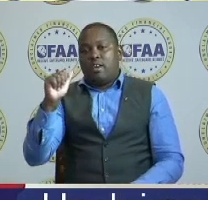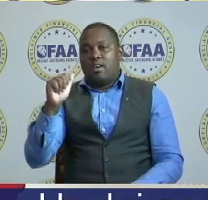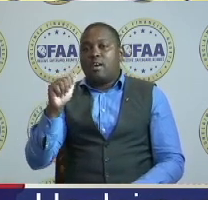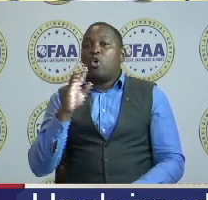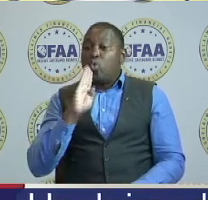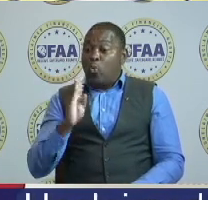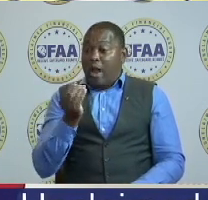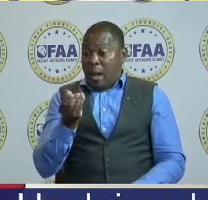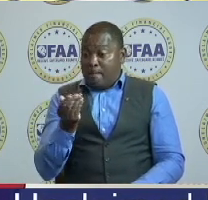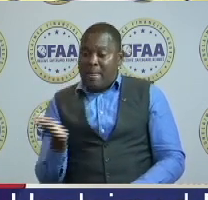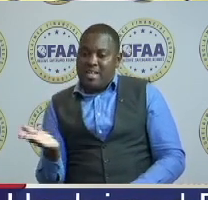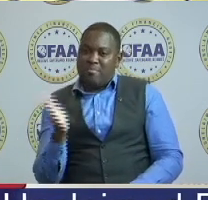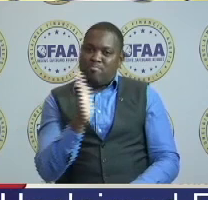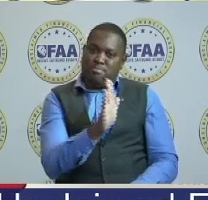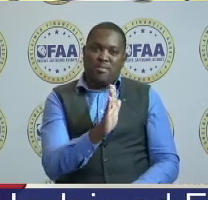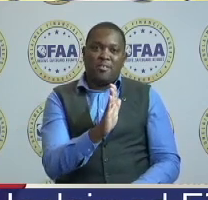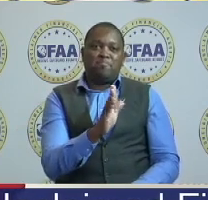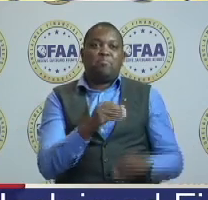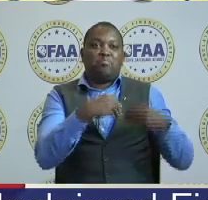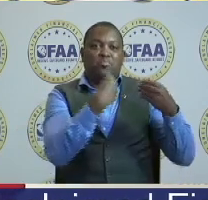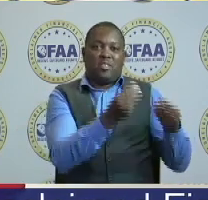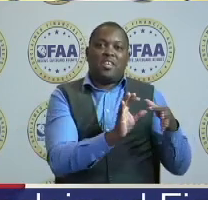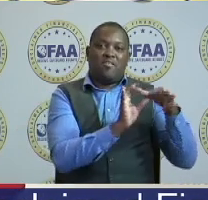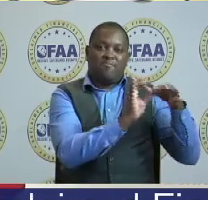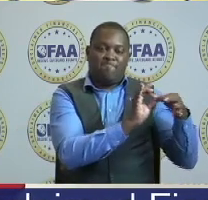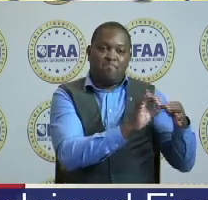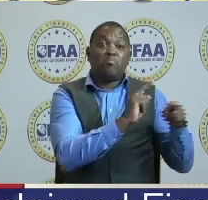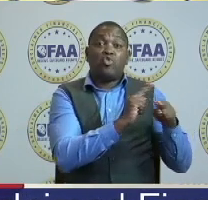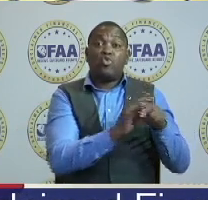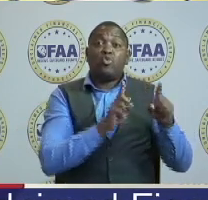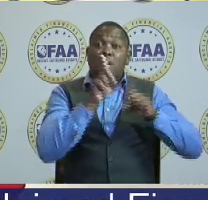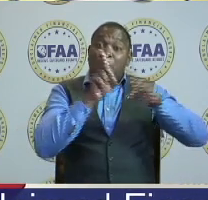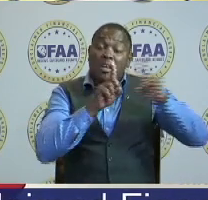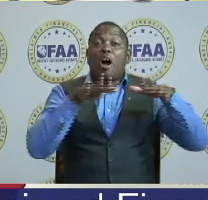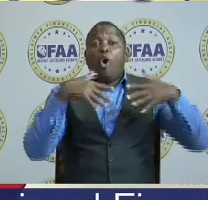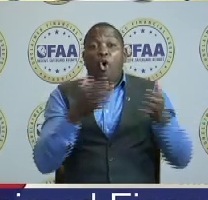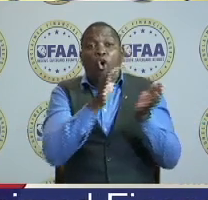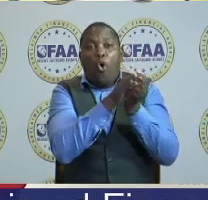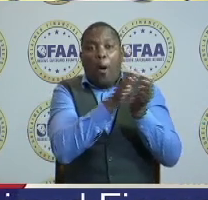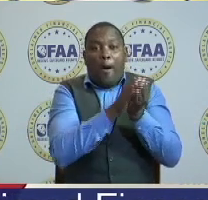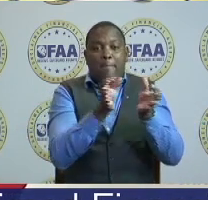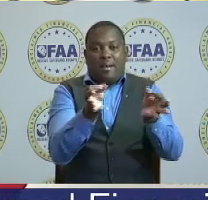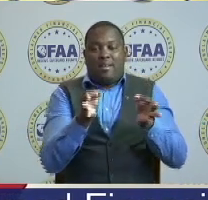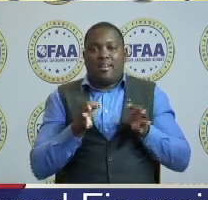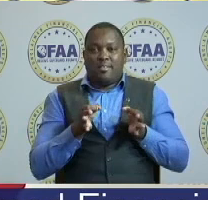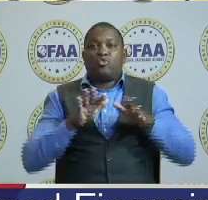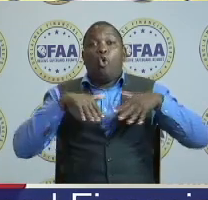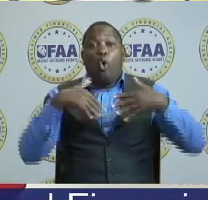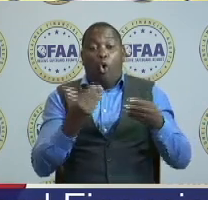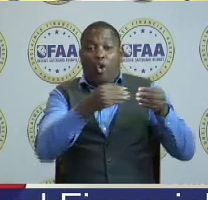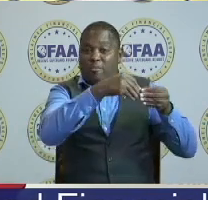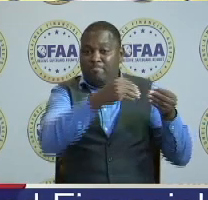the money to you. That is even through M-Pesa or through a bank account or through even a